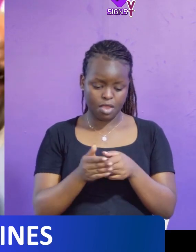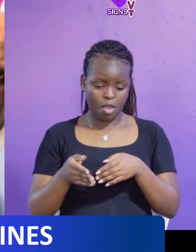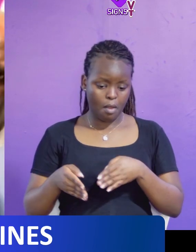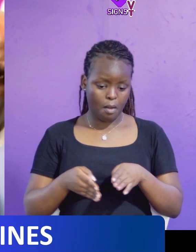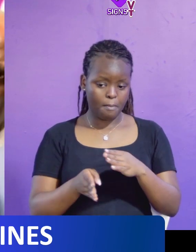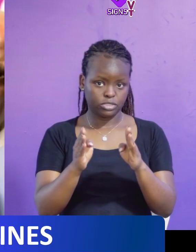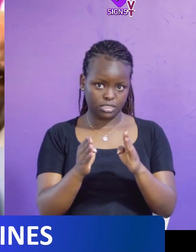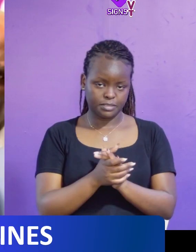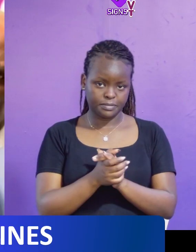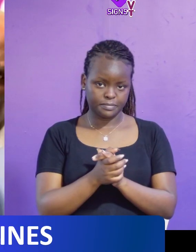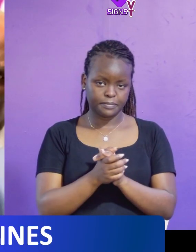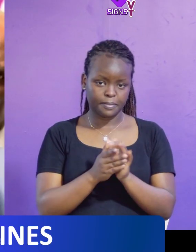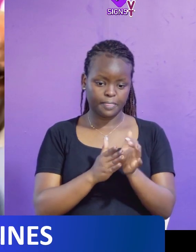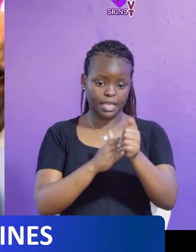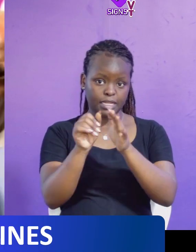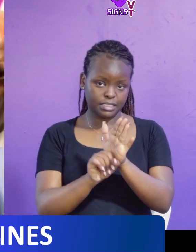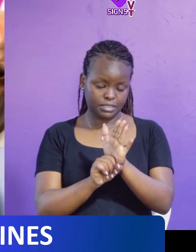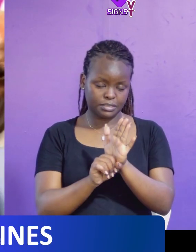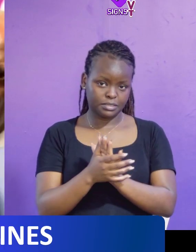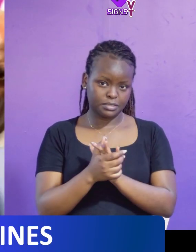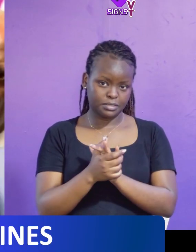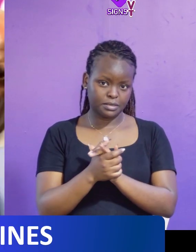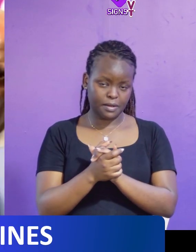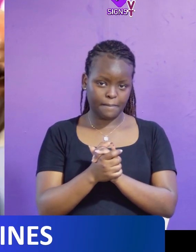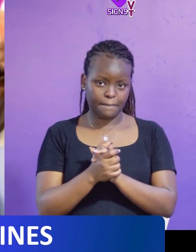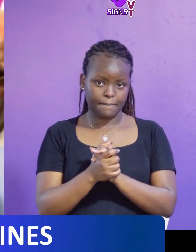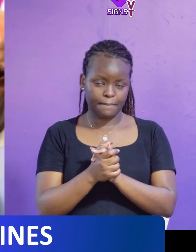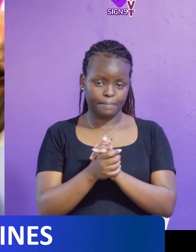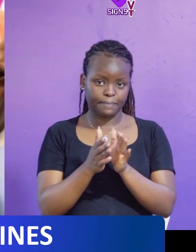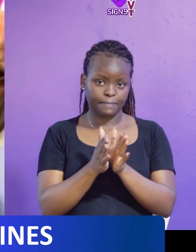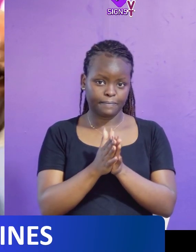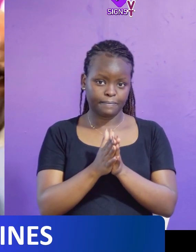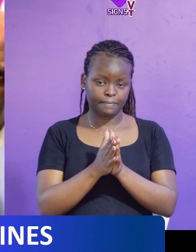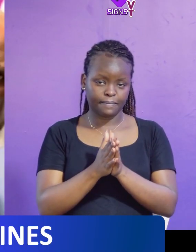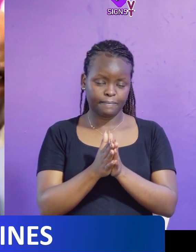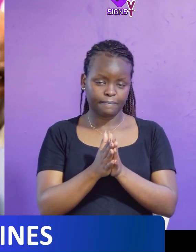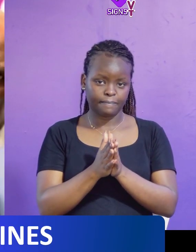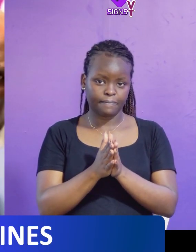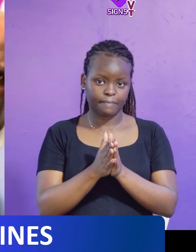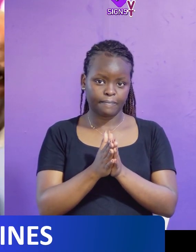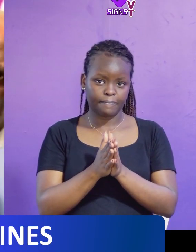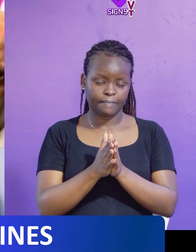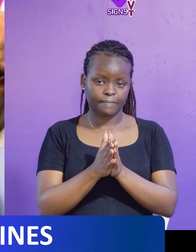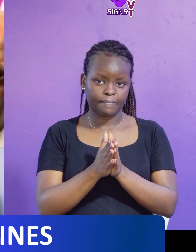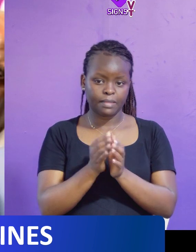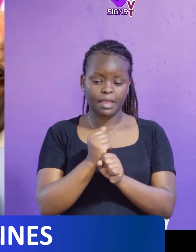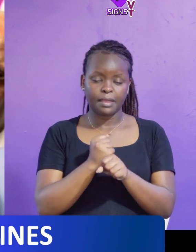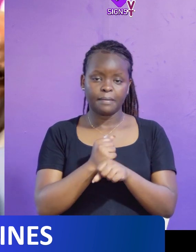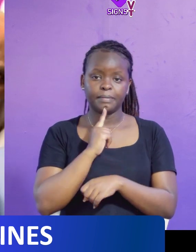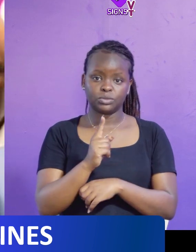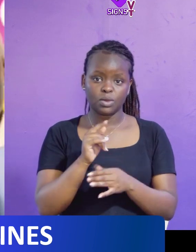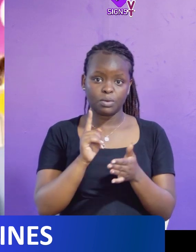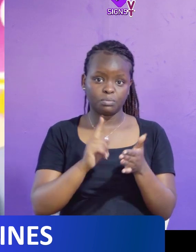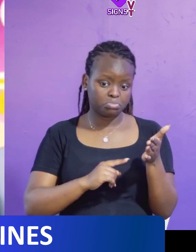to the leadership of the police and to the governance institutions to ensure that the intake, the recruitment